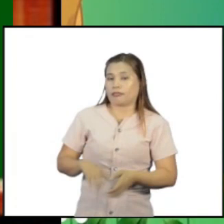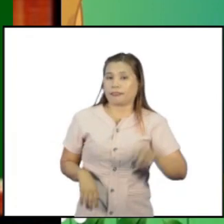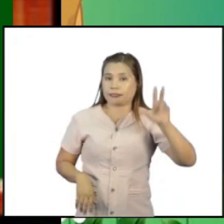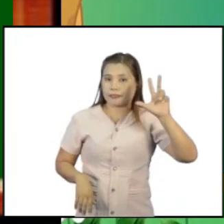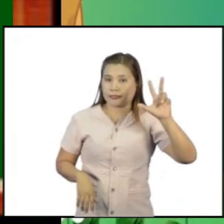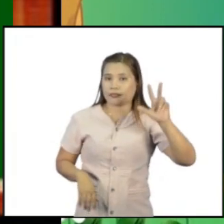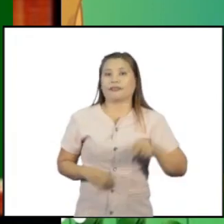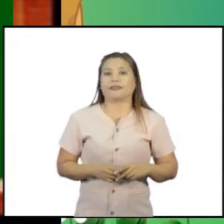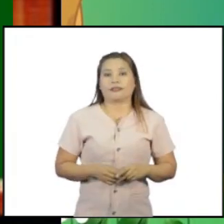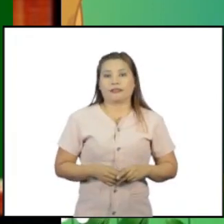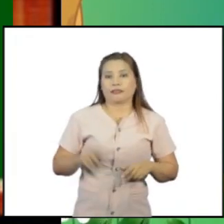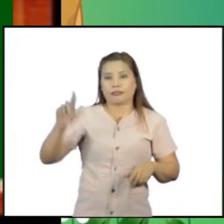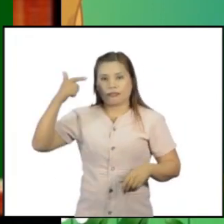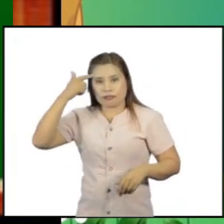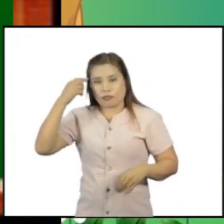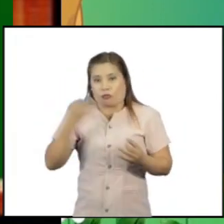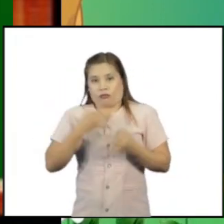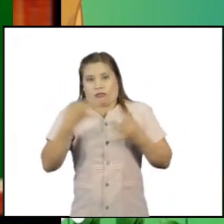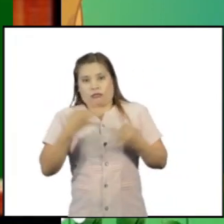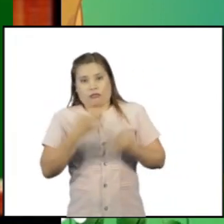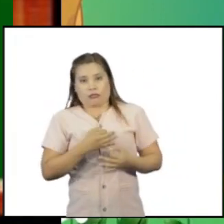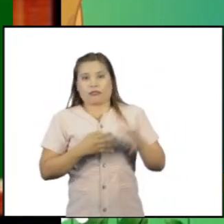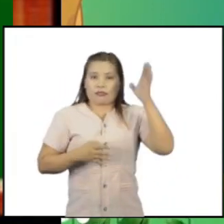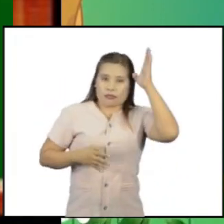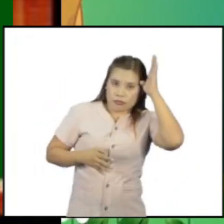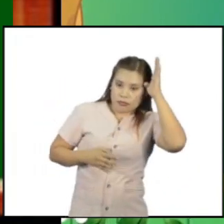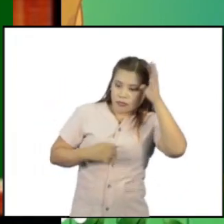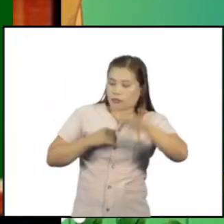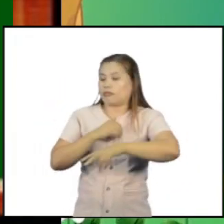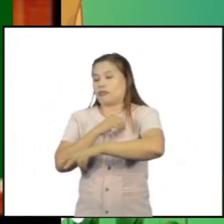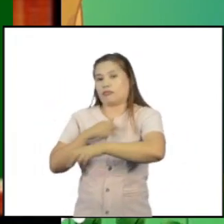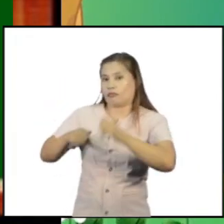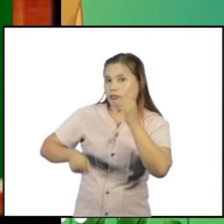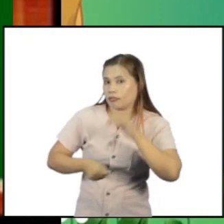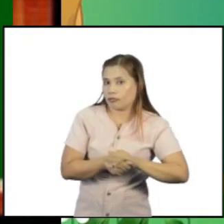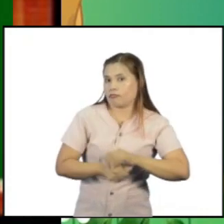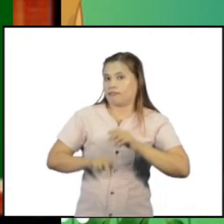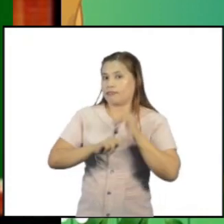Number 3. Gino is afraid that Benny will hide his bag.